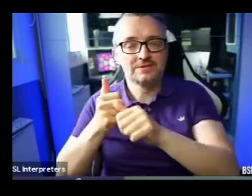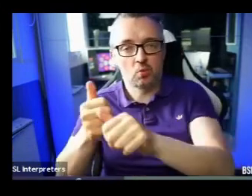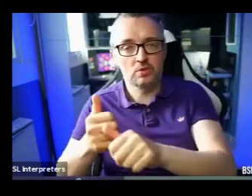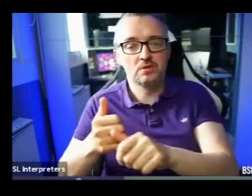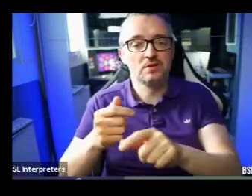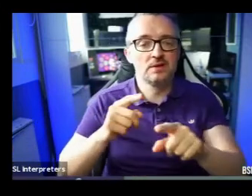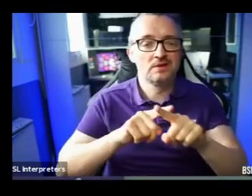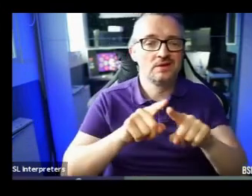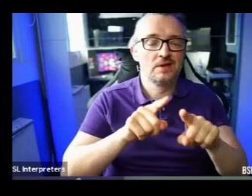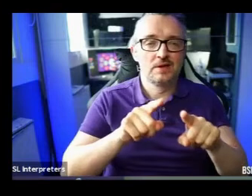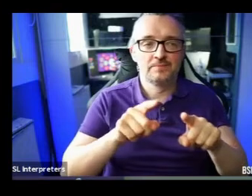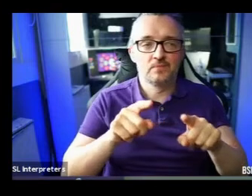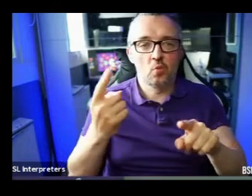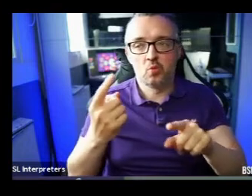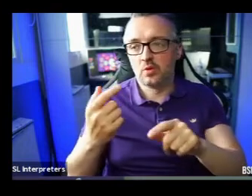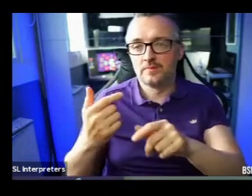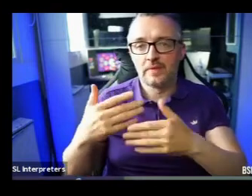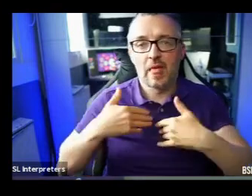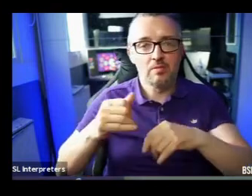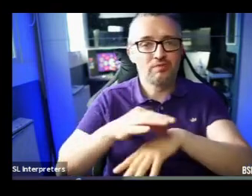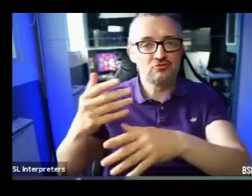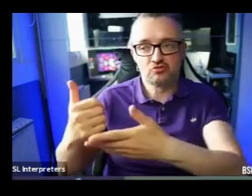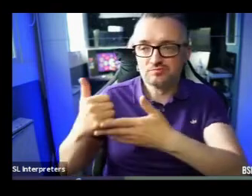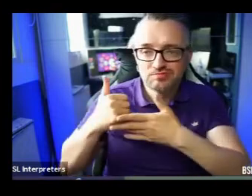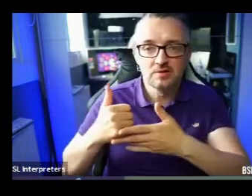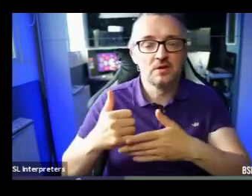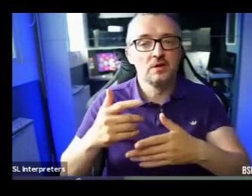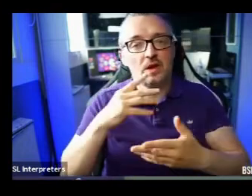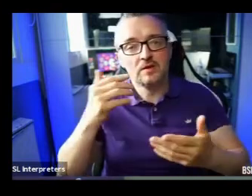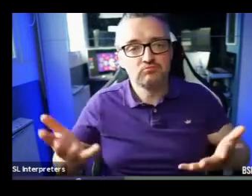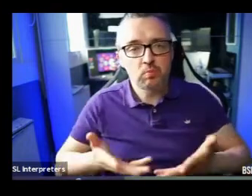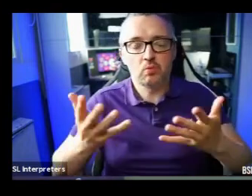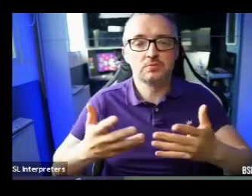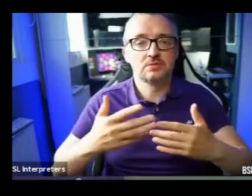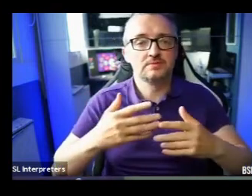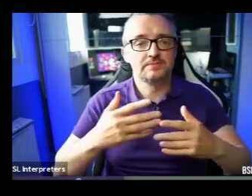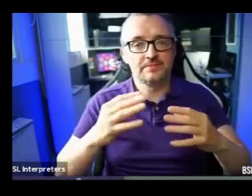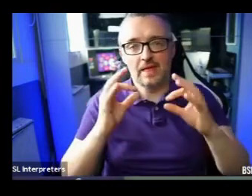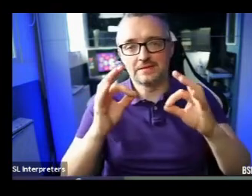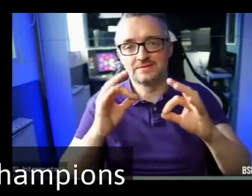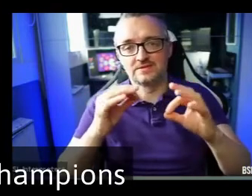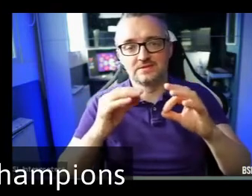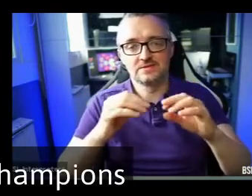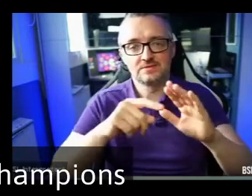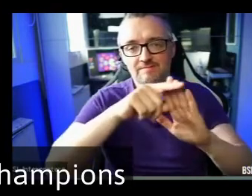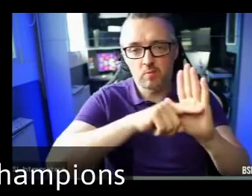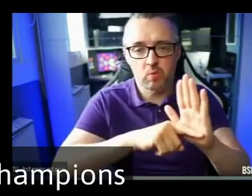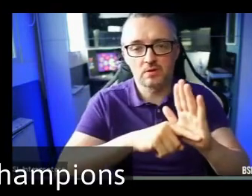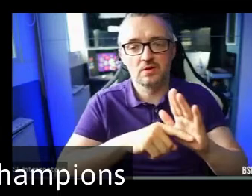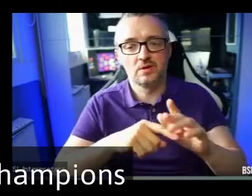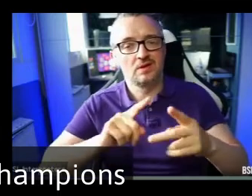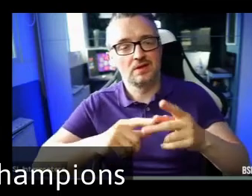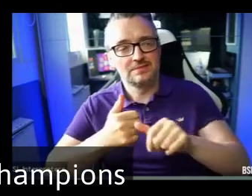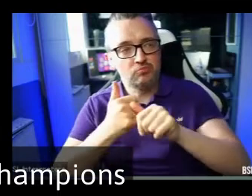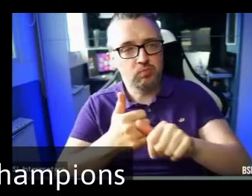pushing forward our allied health professionals, again, part of the strategy, promoting excellence framework, the subsequent development